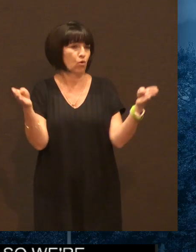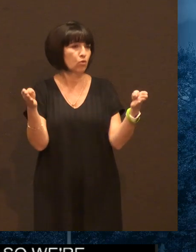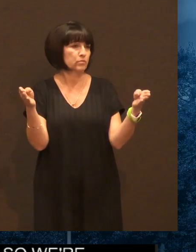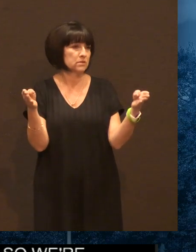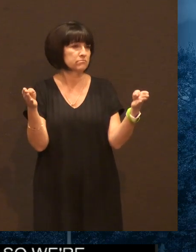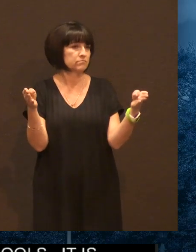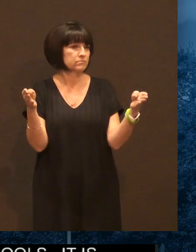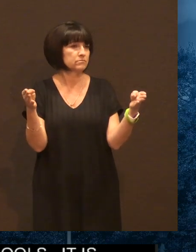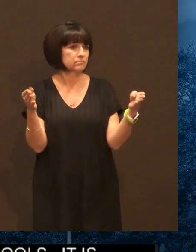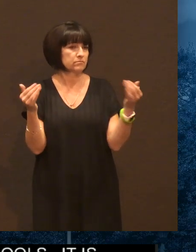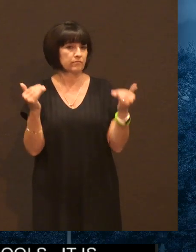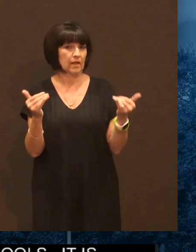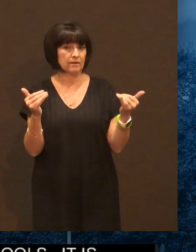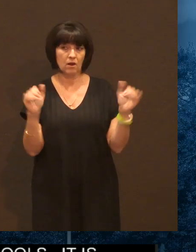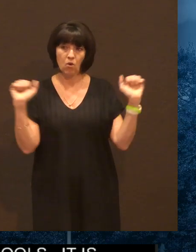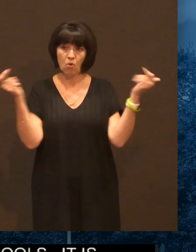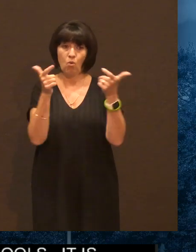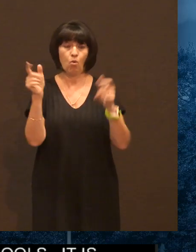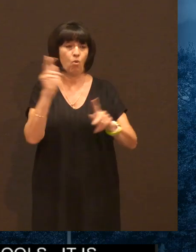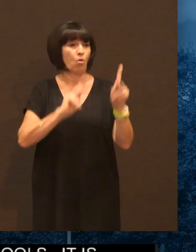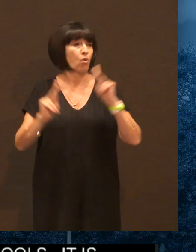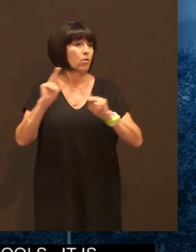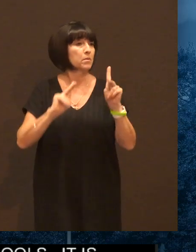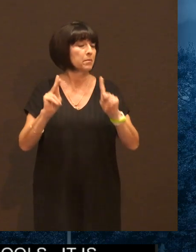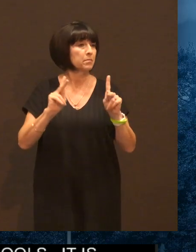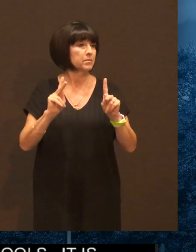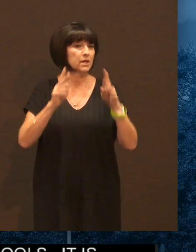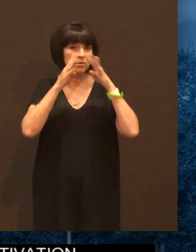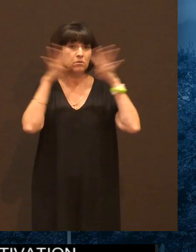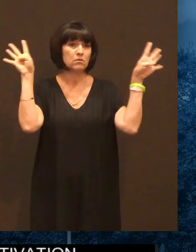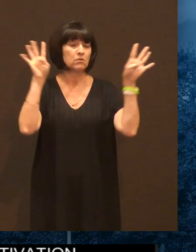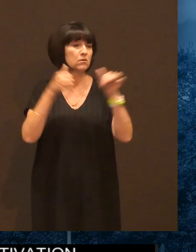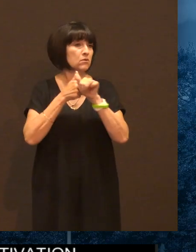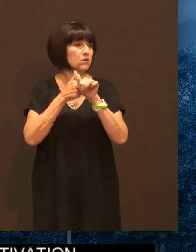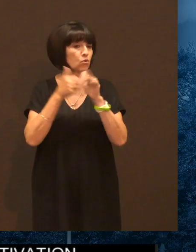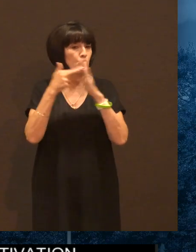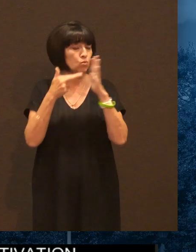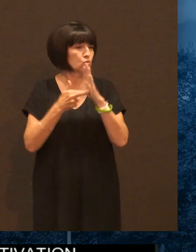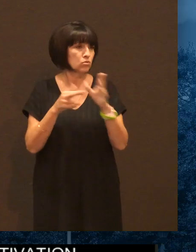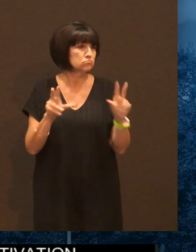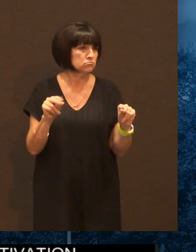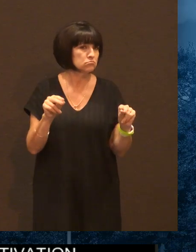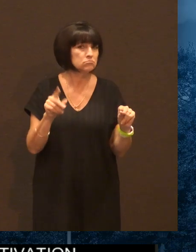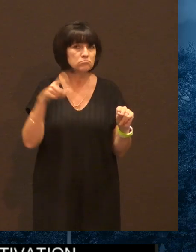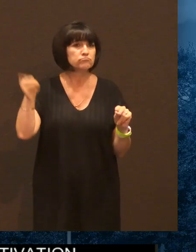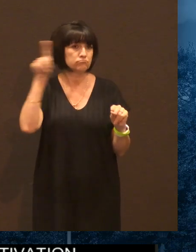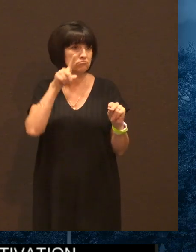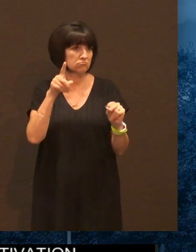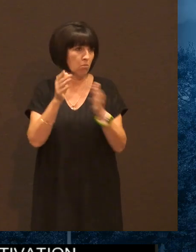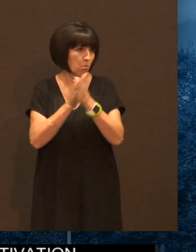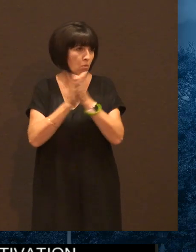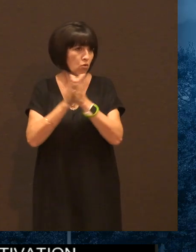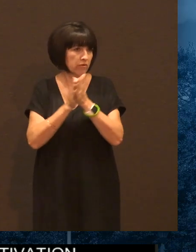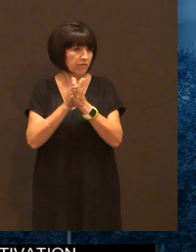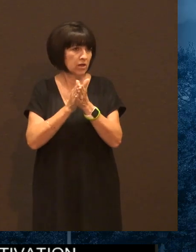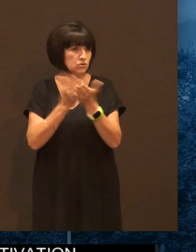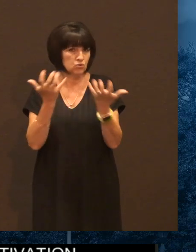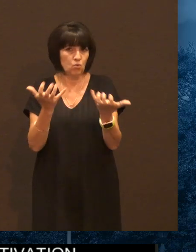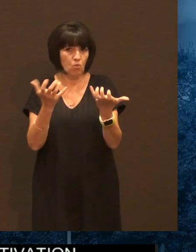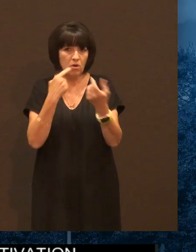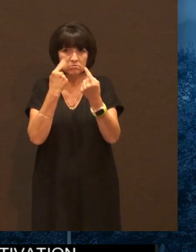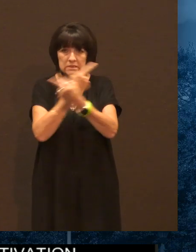of us to be careful, to follow the guidance and the restrictions, and to be